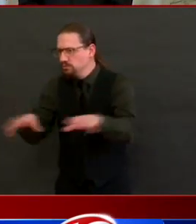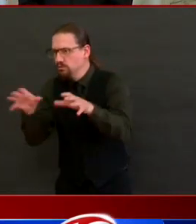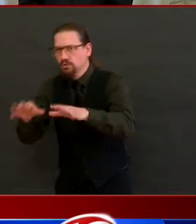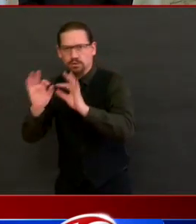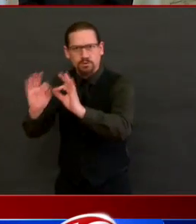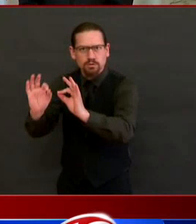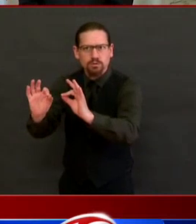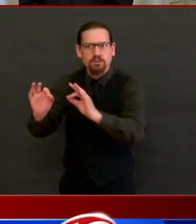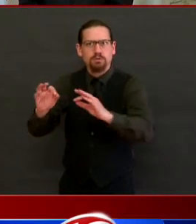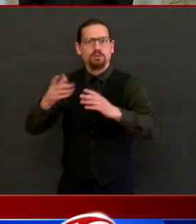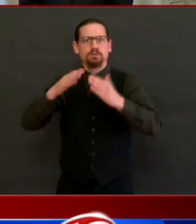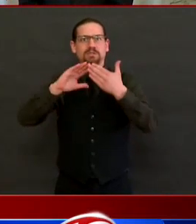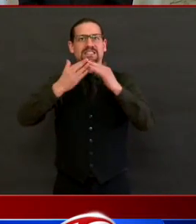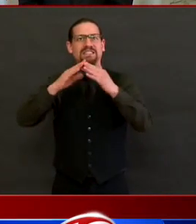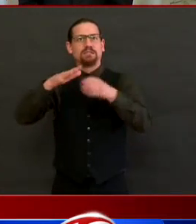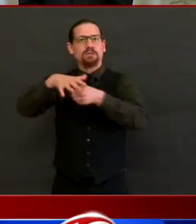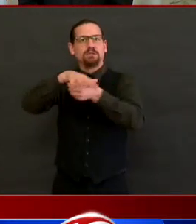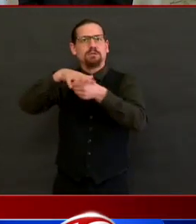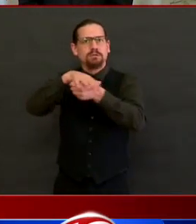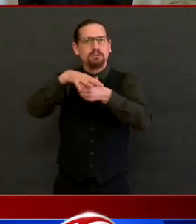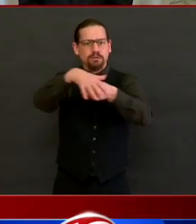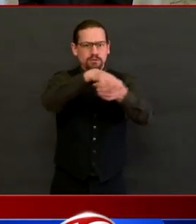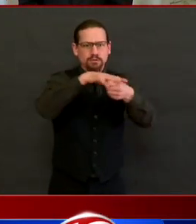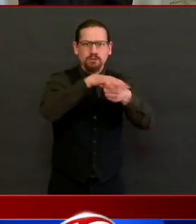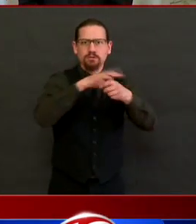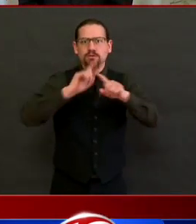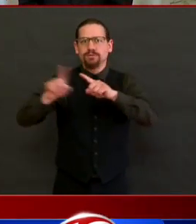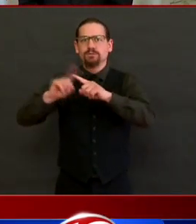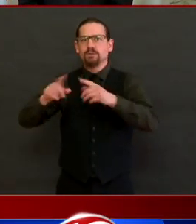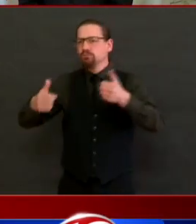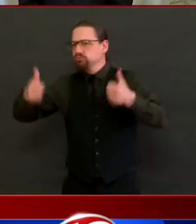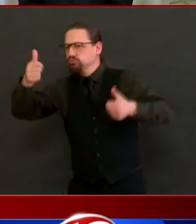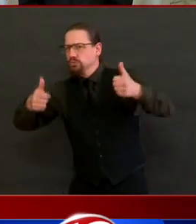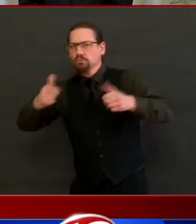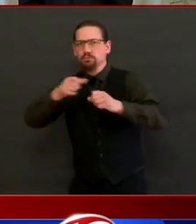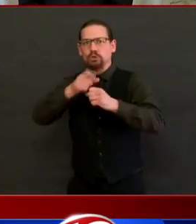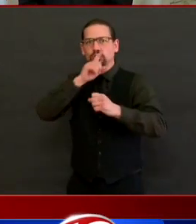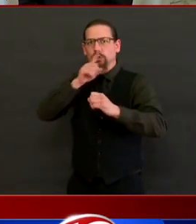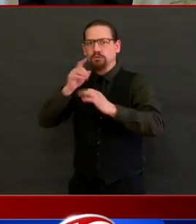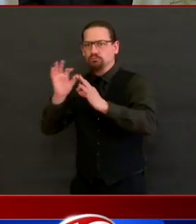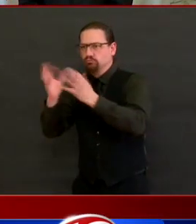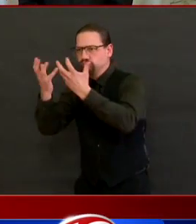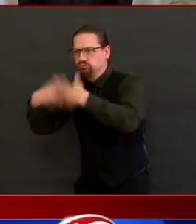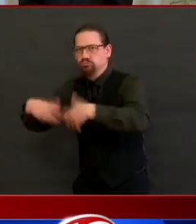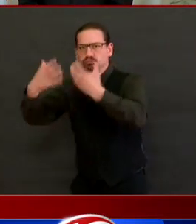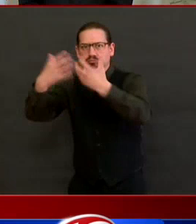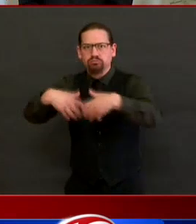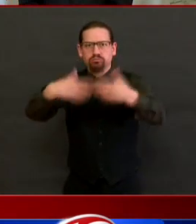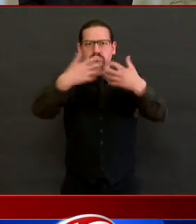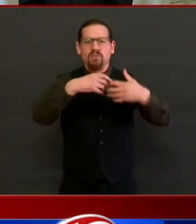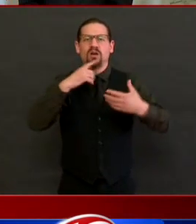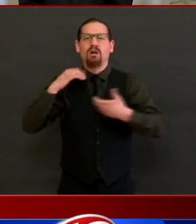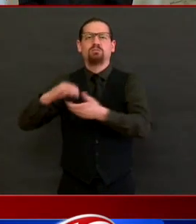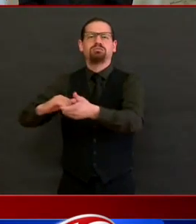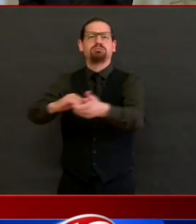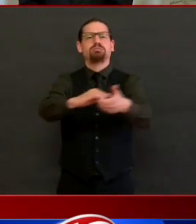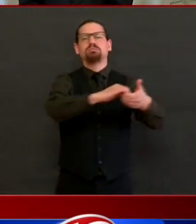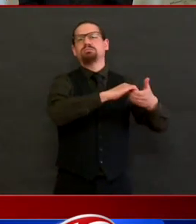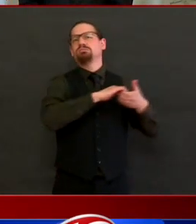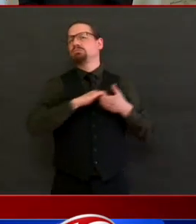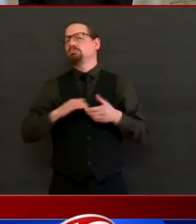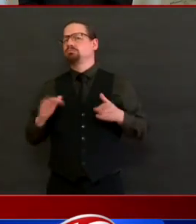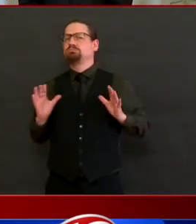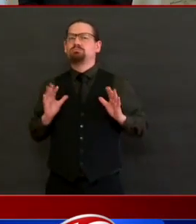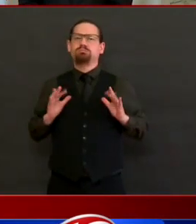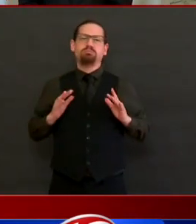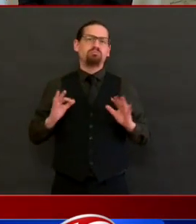you've been terrific partners. This week, the numbers continue to grow. You know, tens of thousands is going to go up.